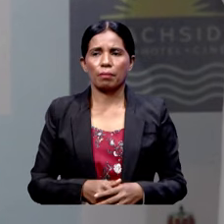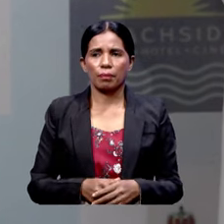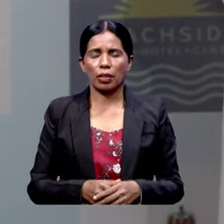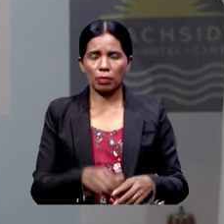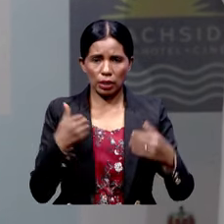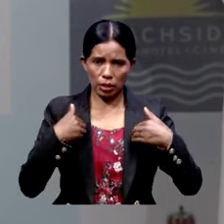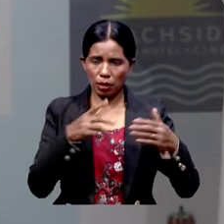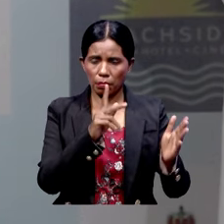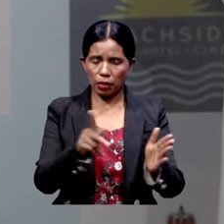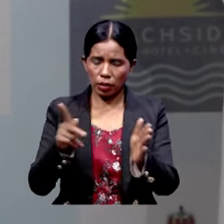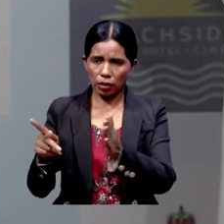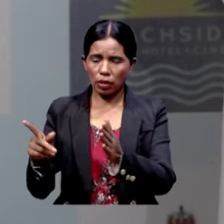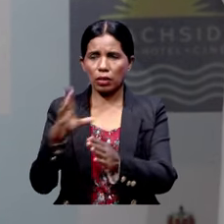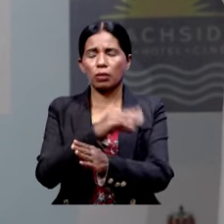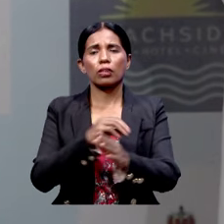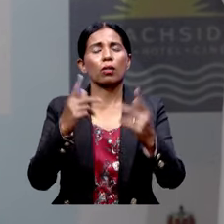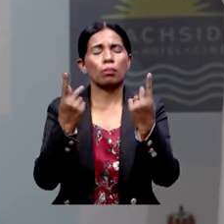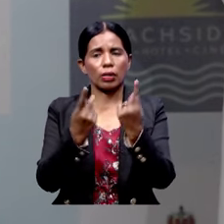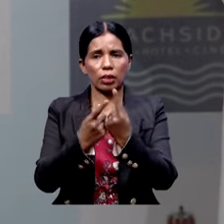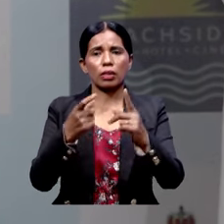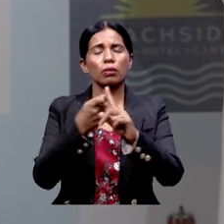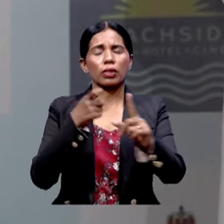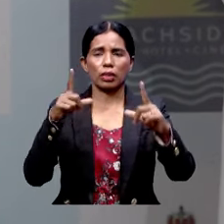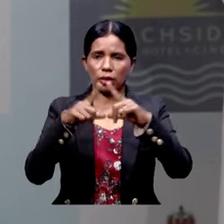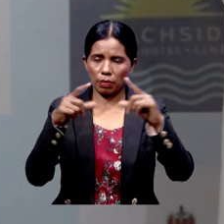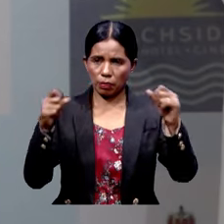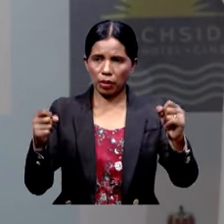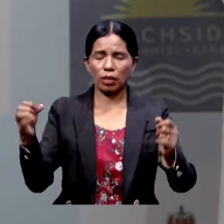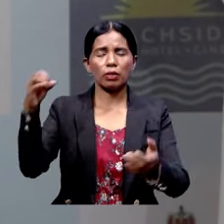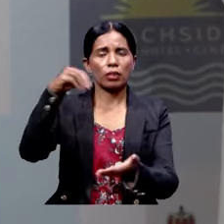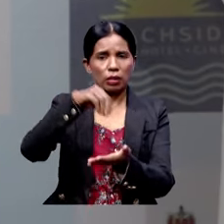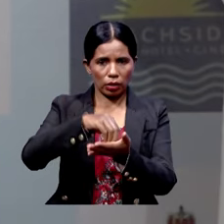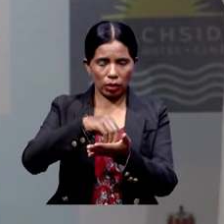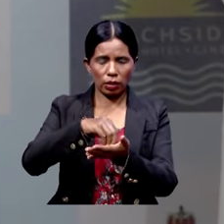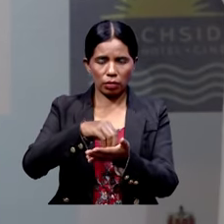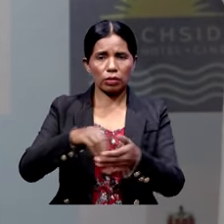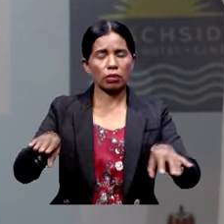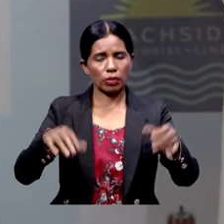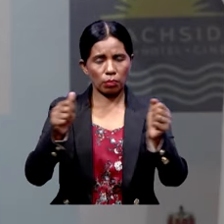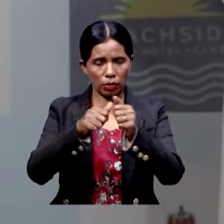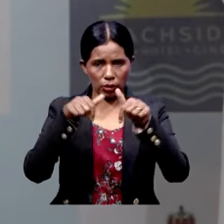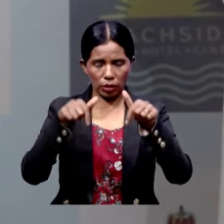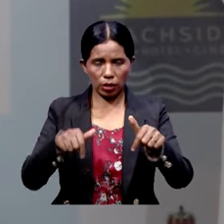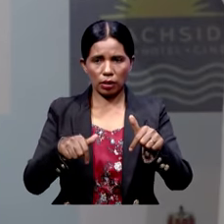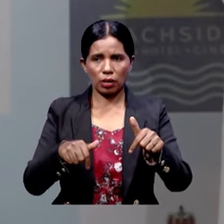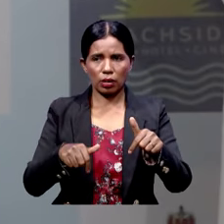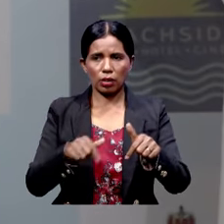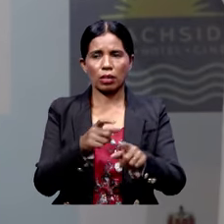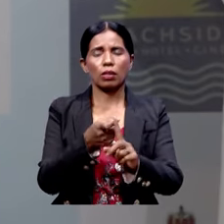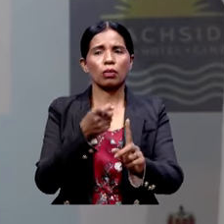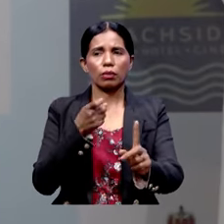plans of Japanese company to invest here. And starting from